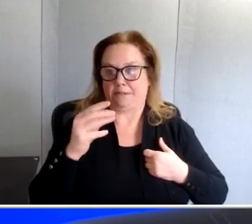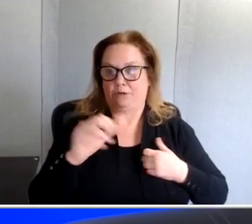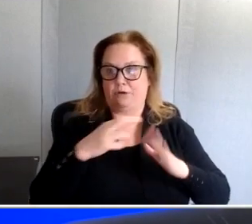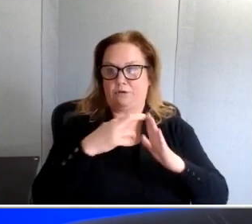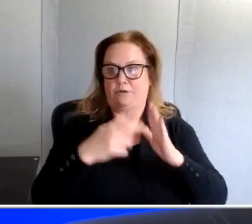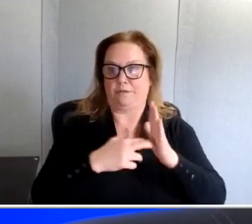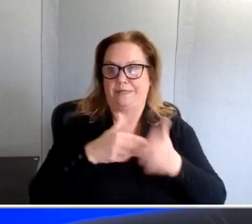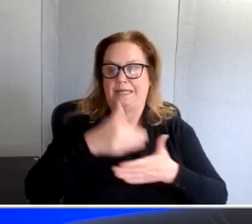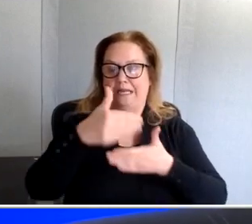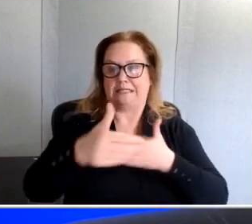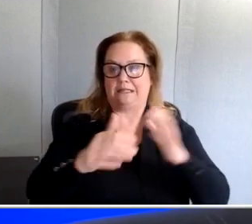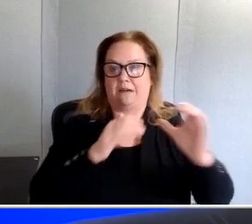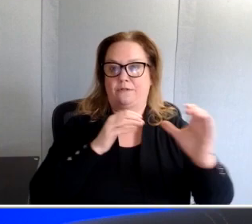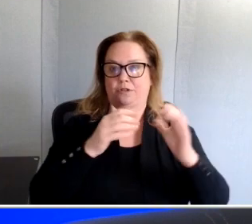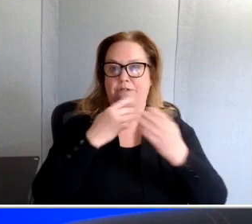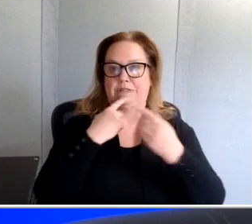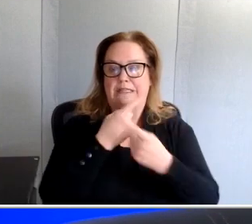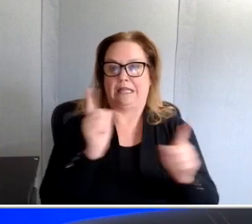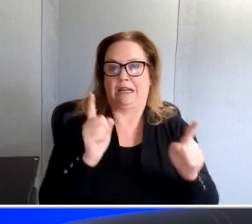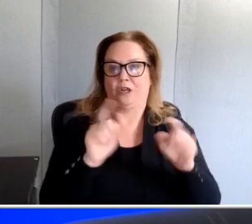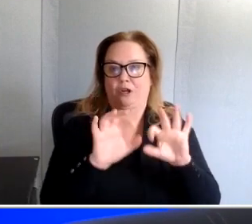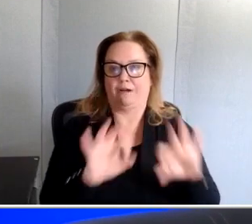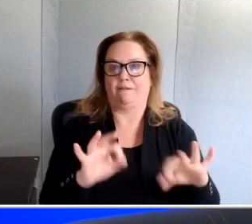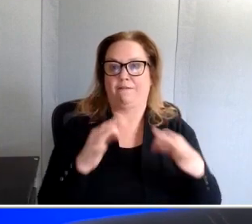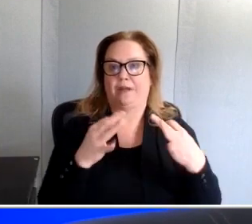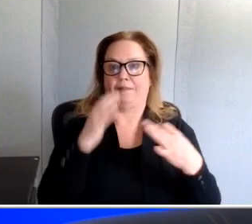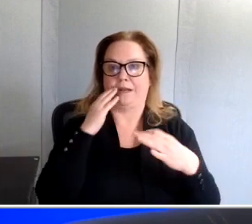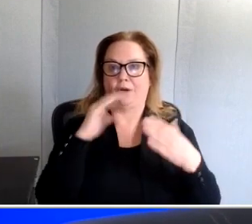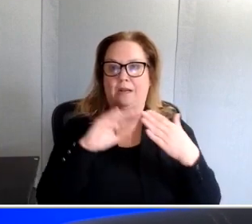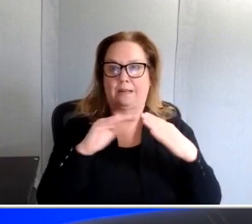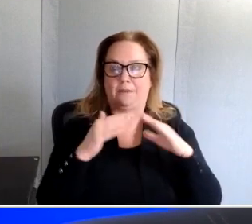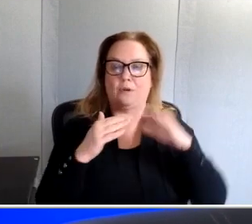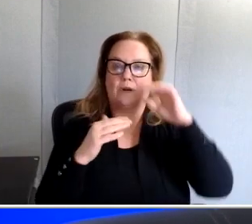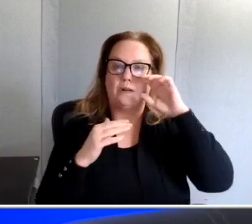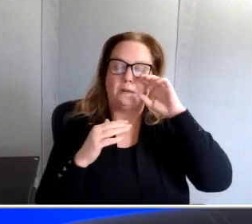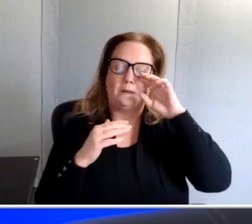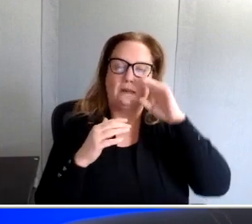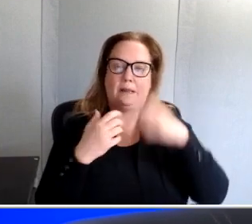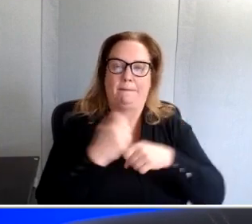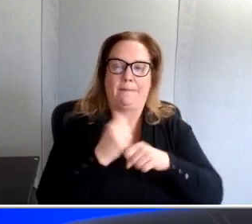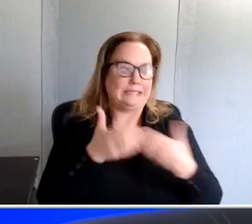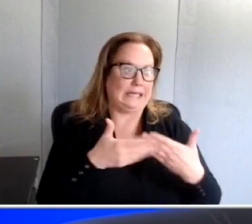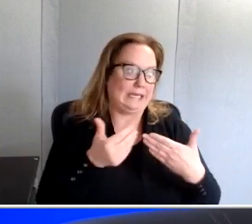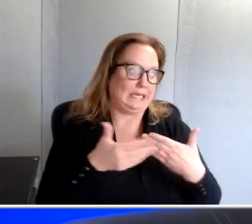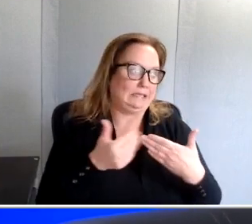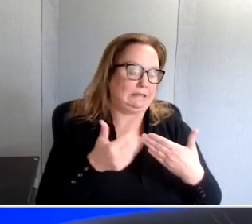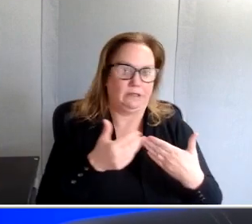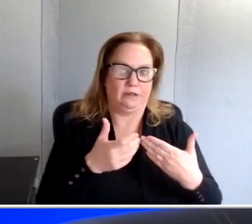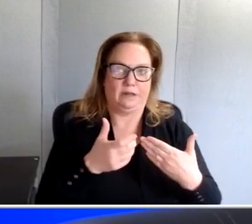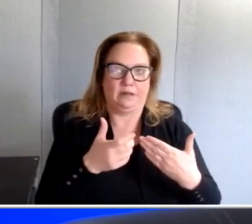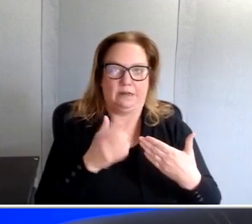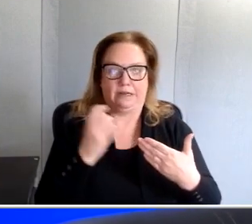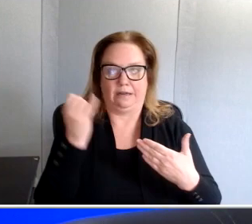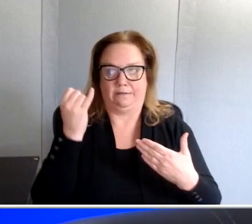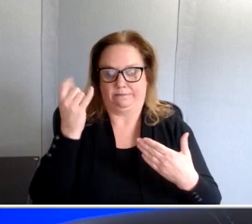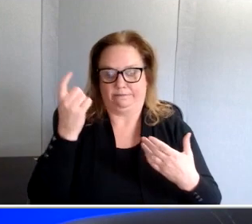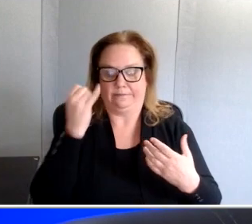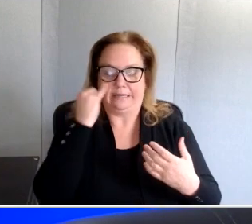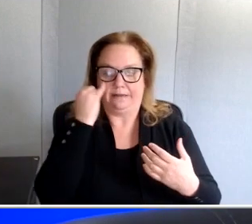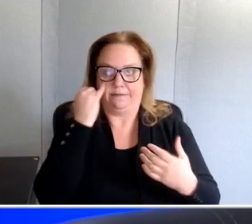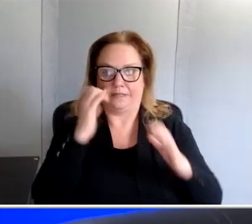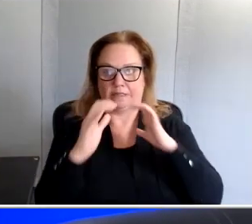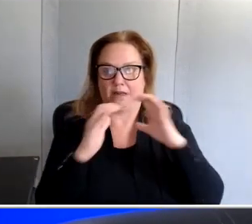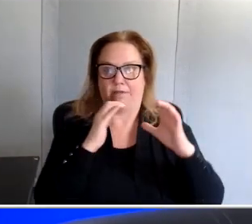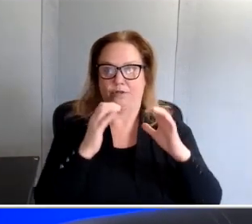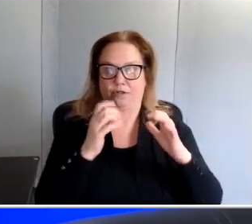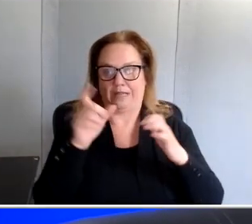is the conversation and letting your family know and letting your community know. Not only does that make it easier, if heaven forbid that's a conversation that they